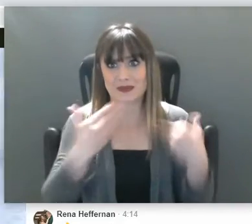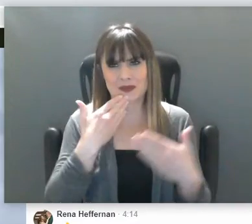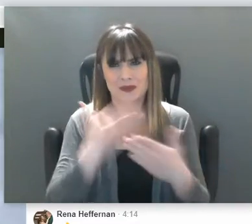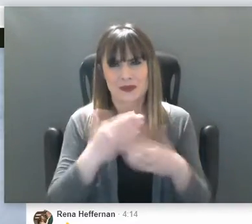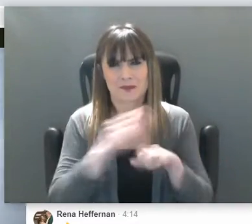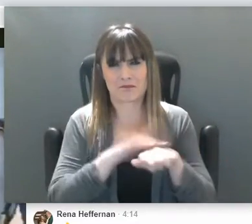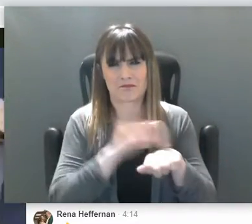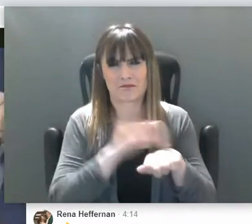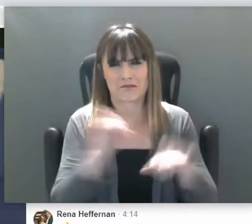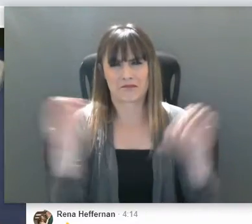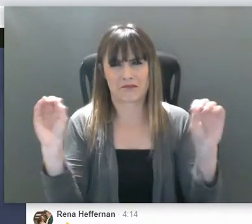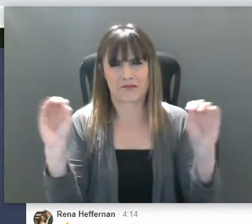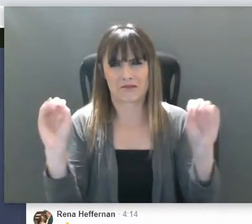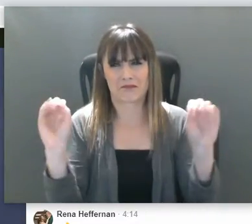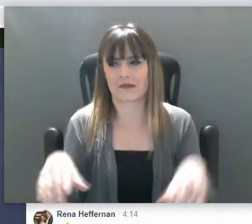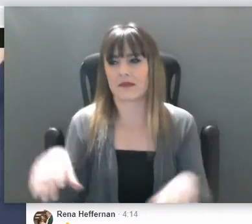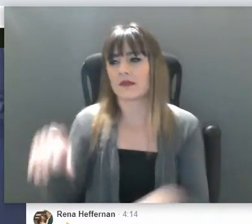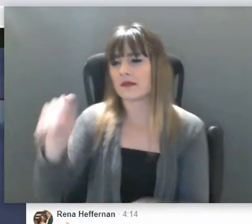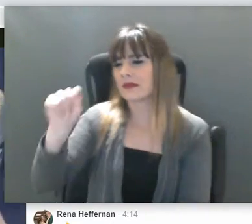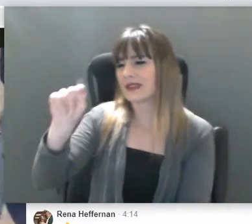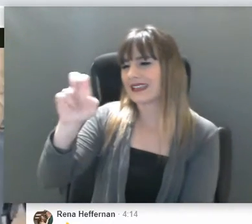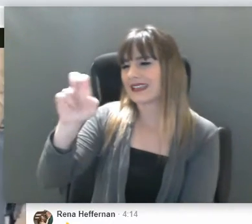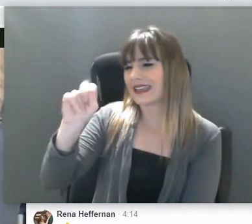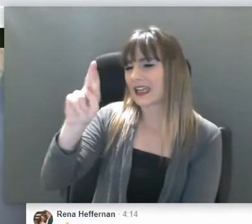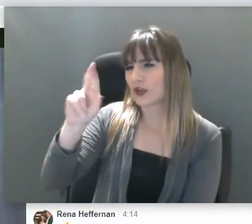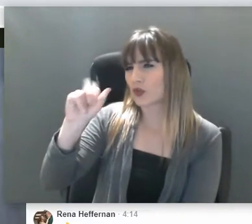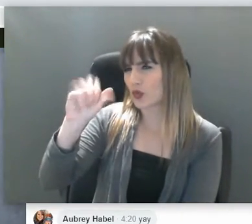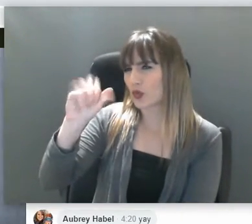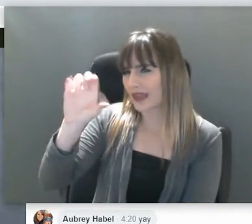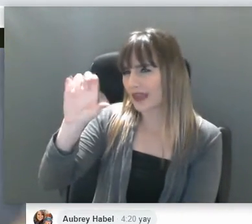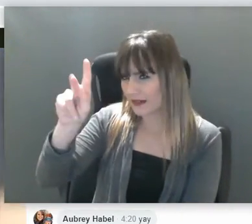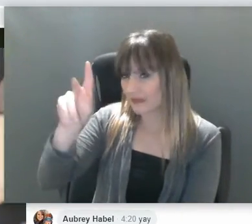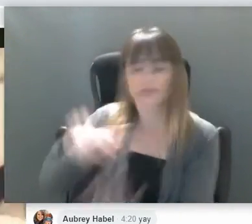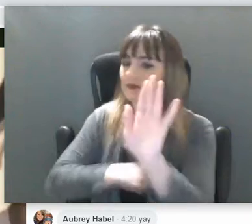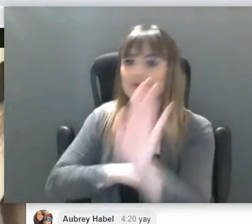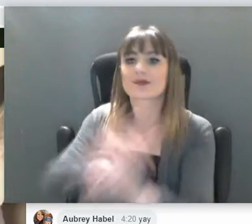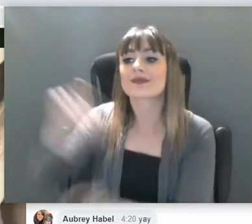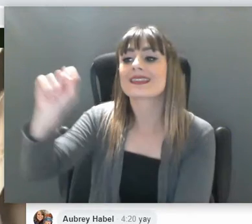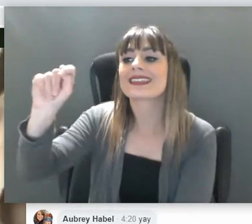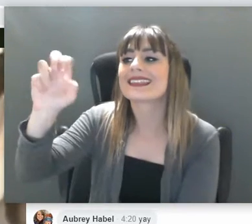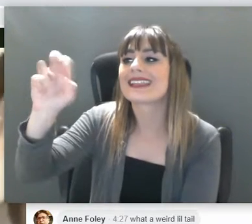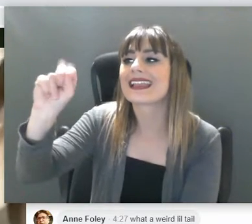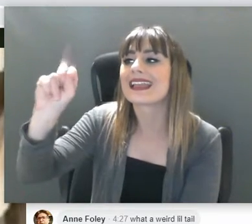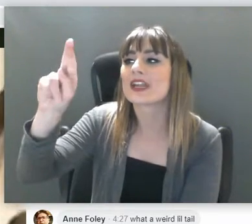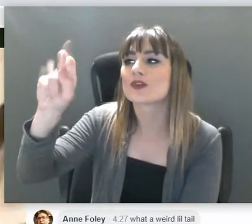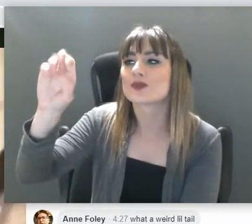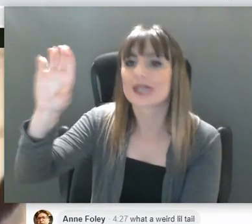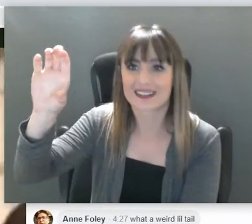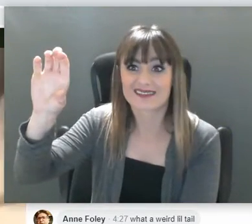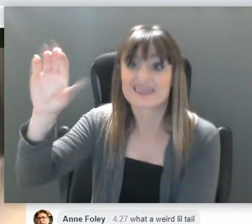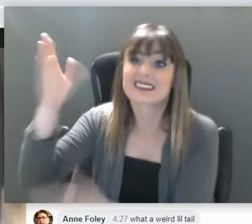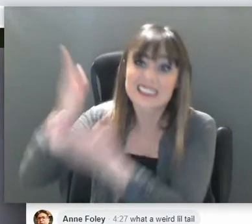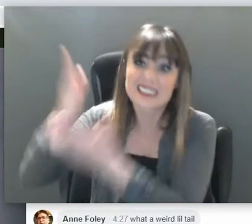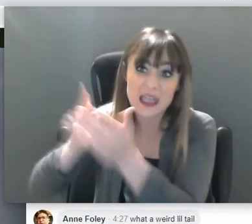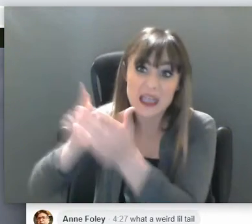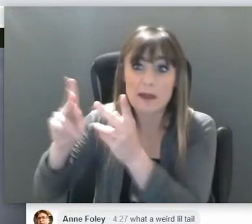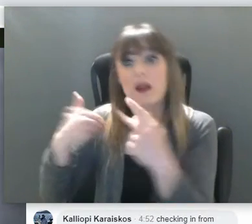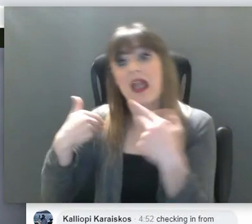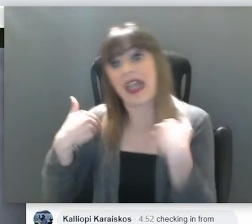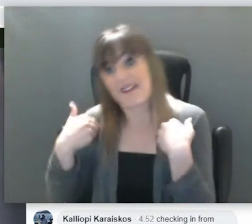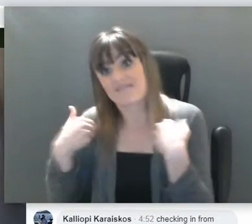The tenrec, some people in the UK actually have them as pets, but they're kind of difficult to care for. Like I mentioned before, they have a